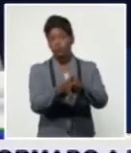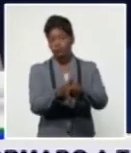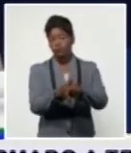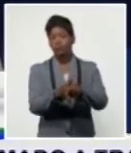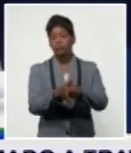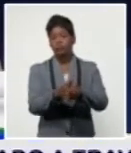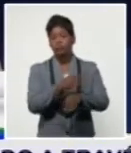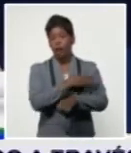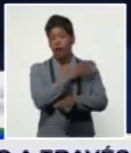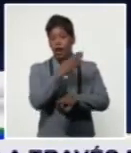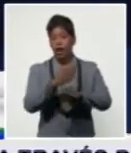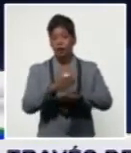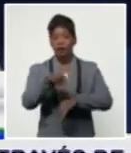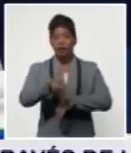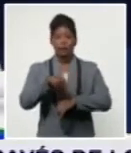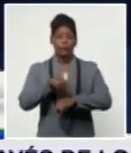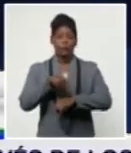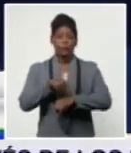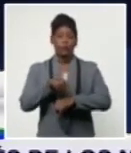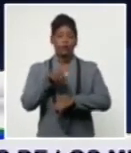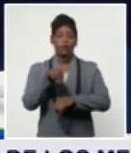this disease.